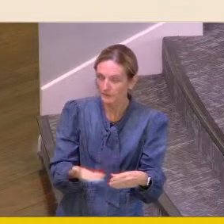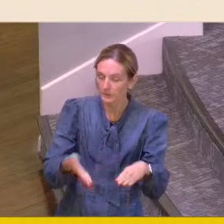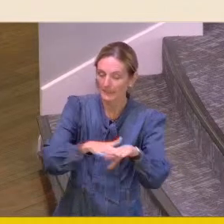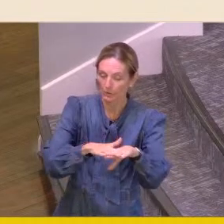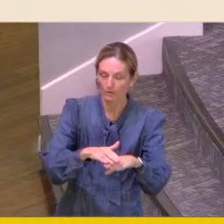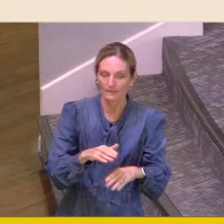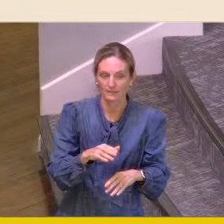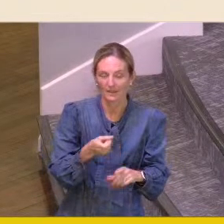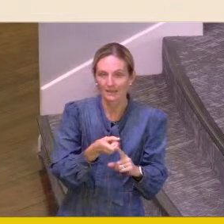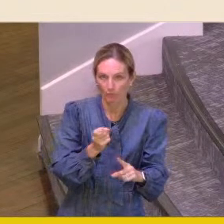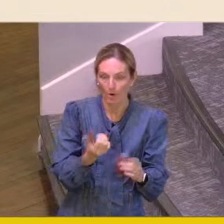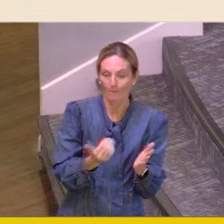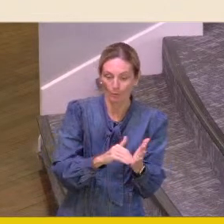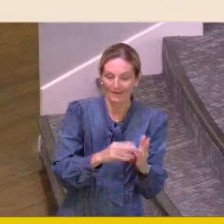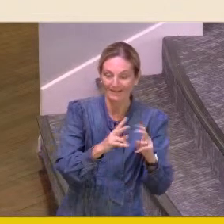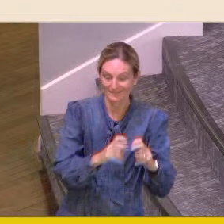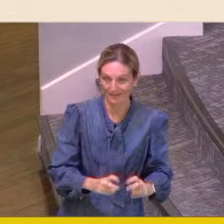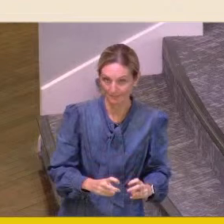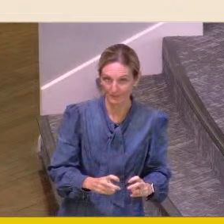of reassessments